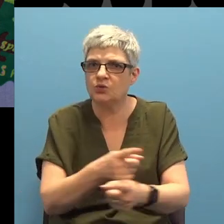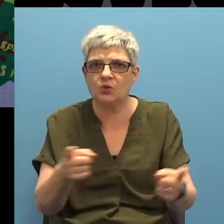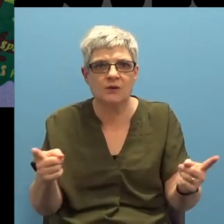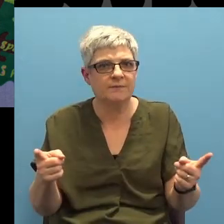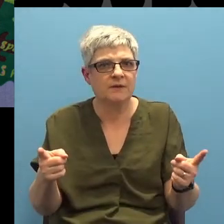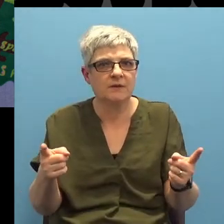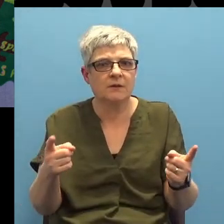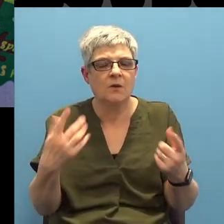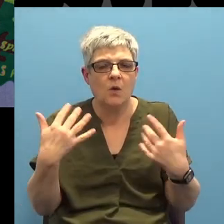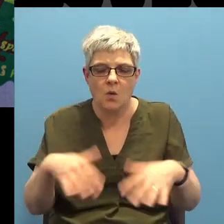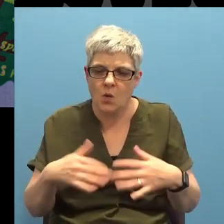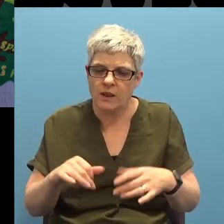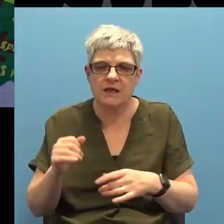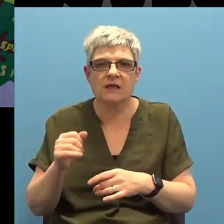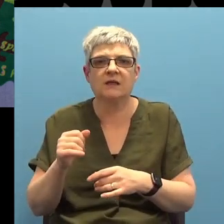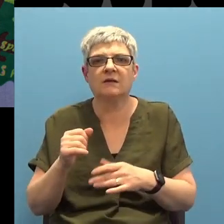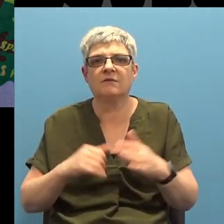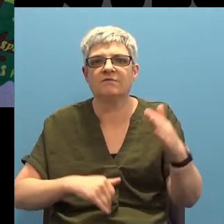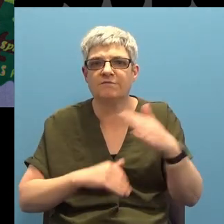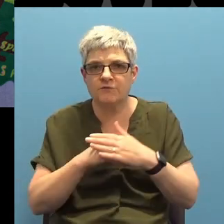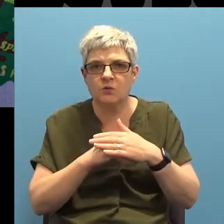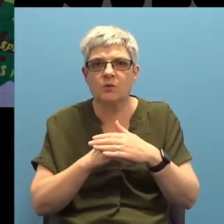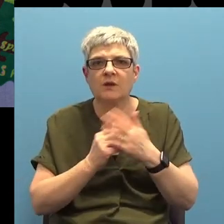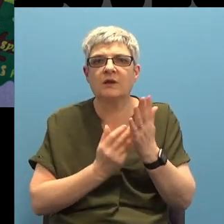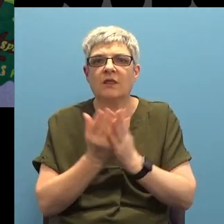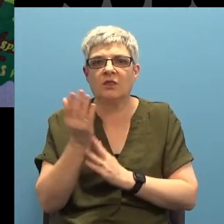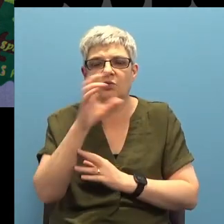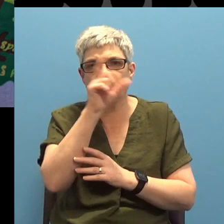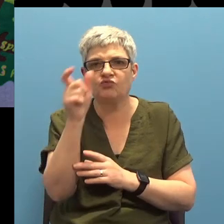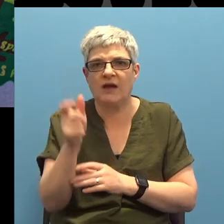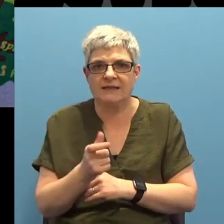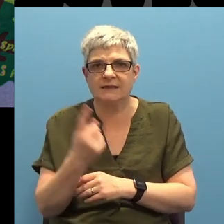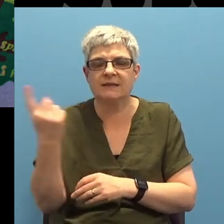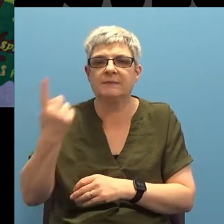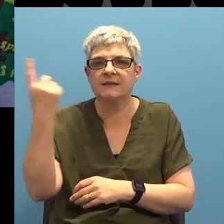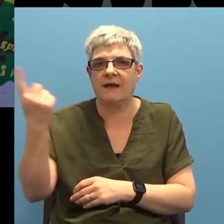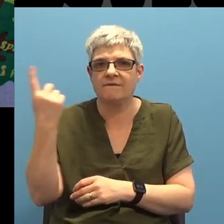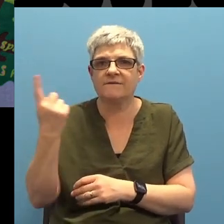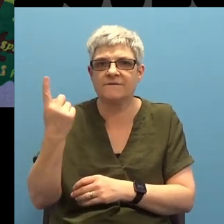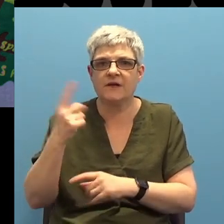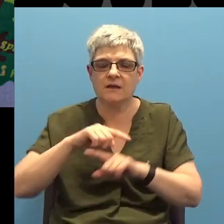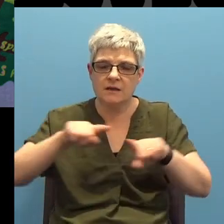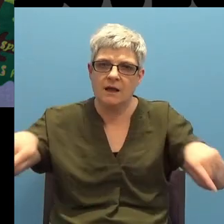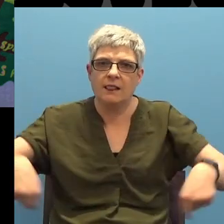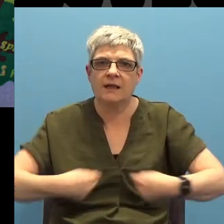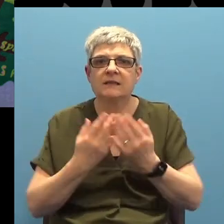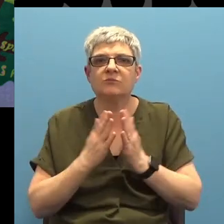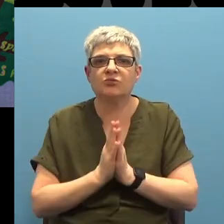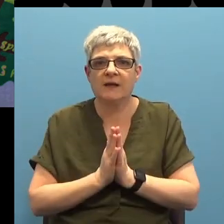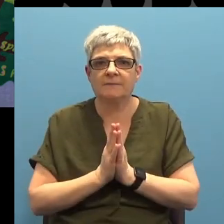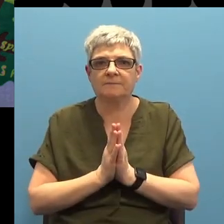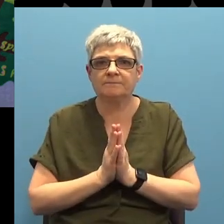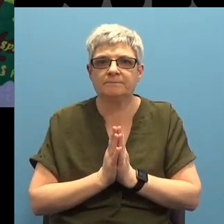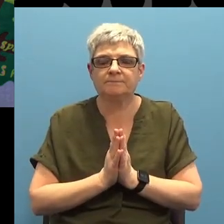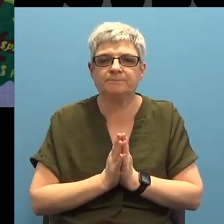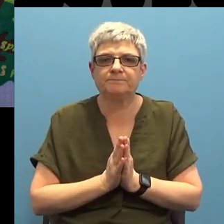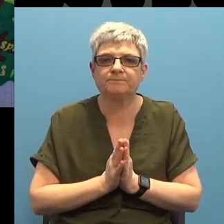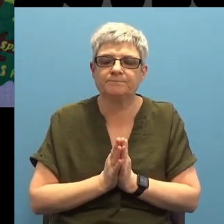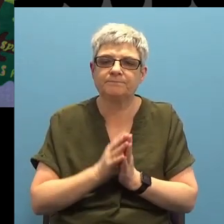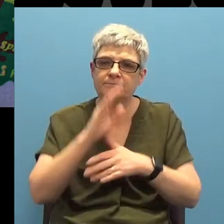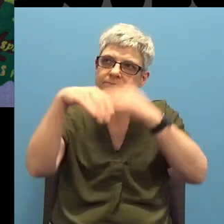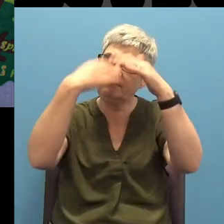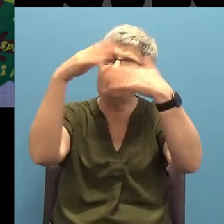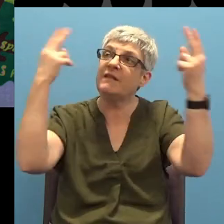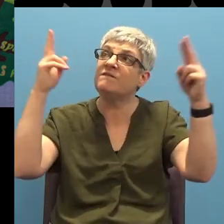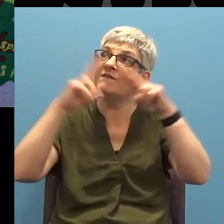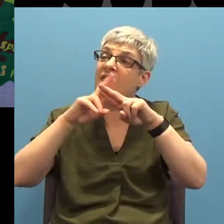It can only be promised and fulfilled in Christ himself. Let's pray. Heavenly Father, we